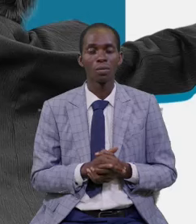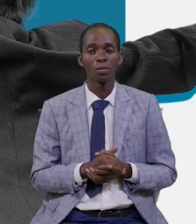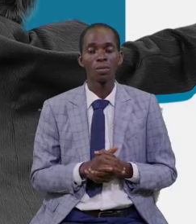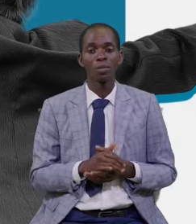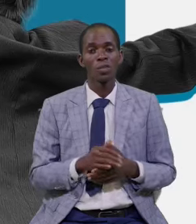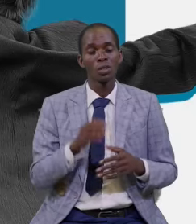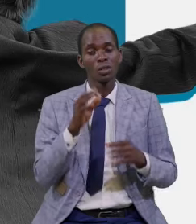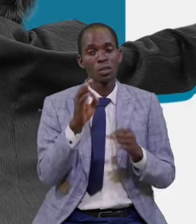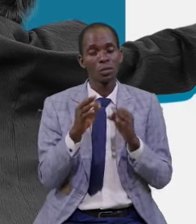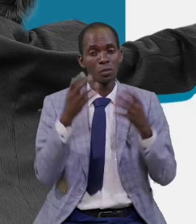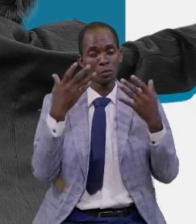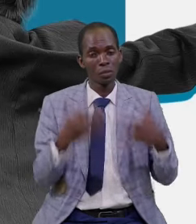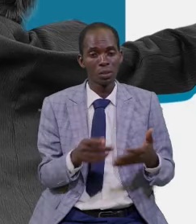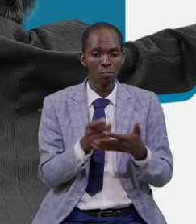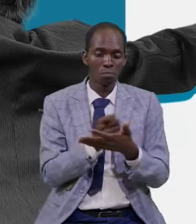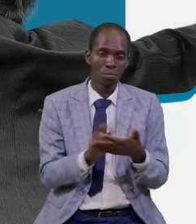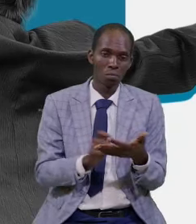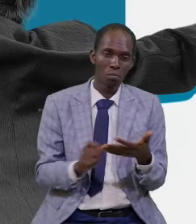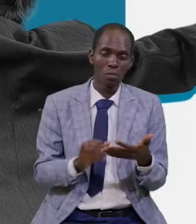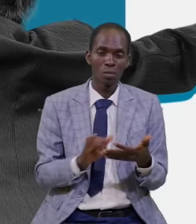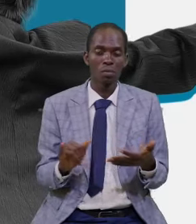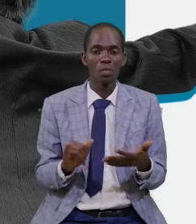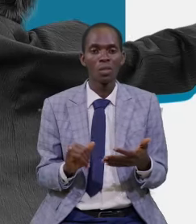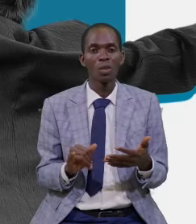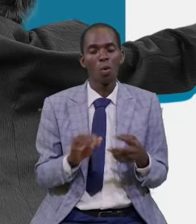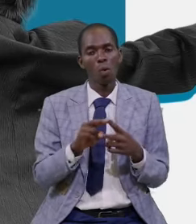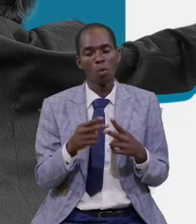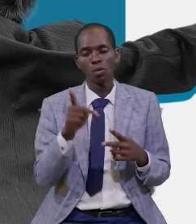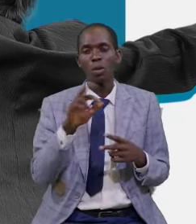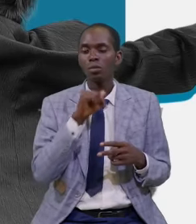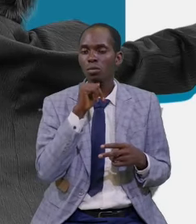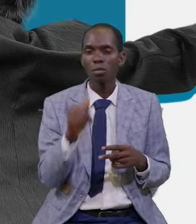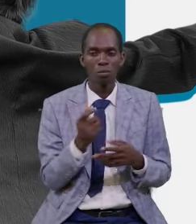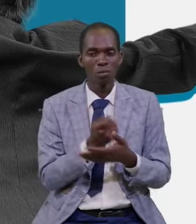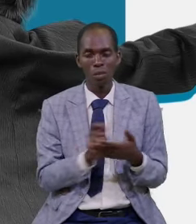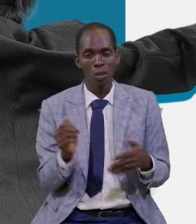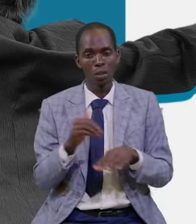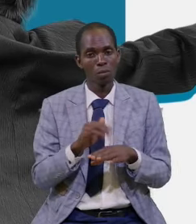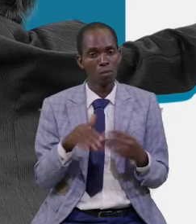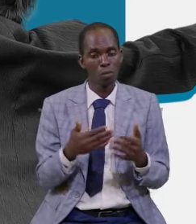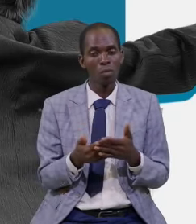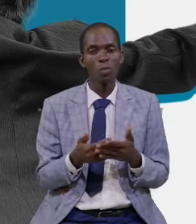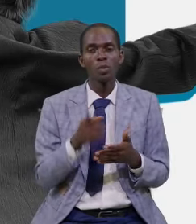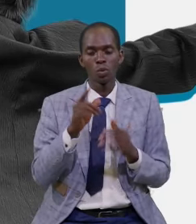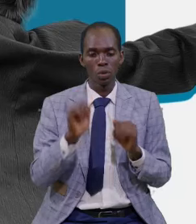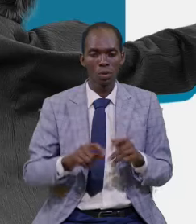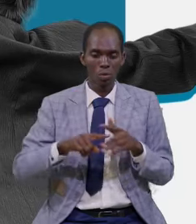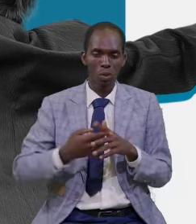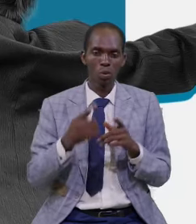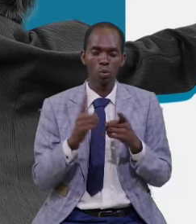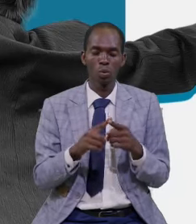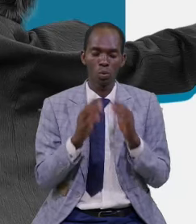because the anointed man of God will soon come up with a miracle prayer. Just prepare yourself and say, God,